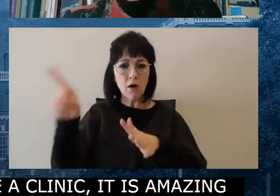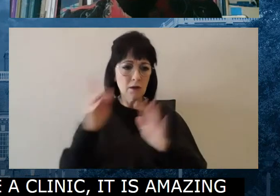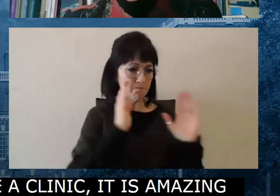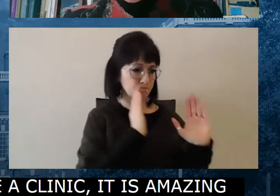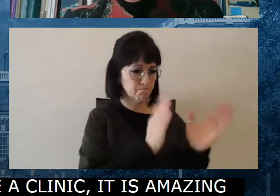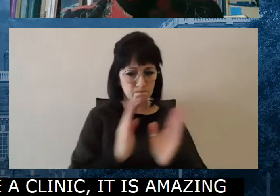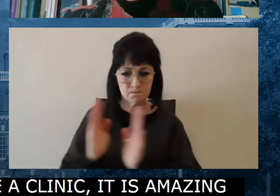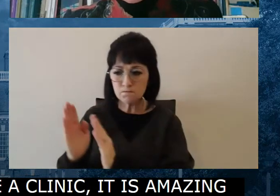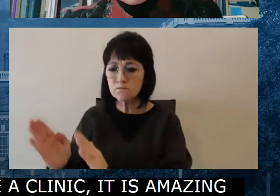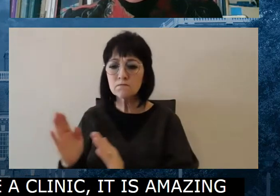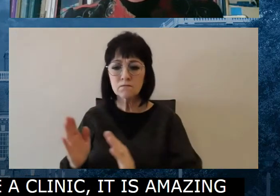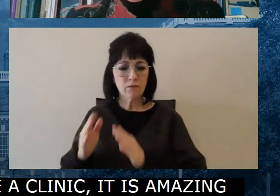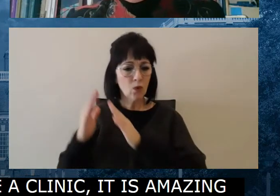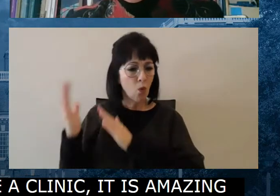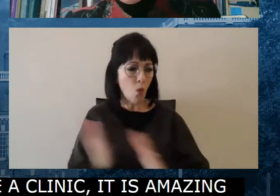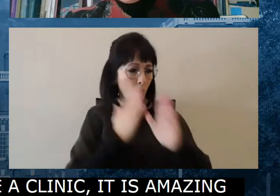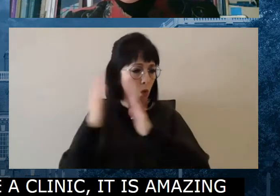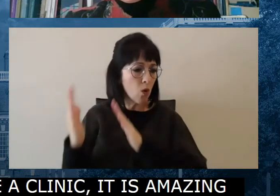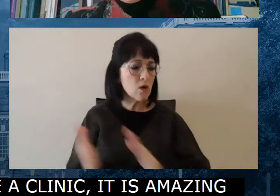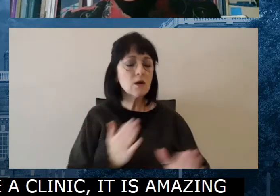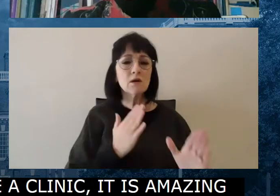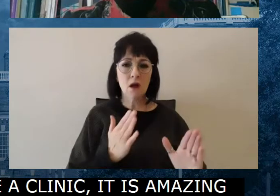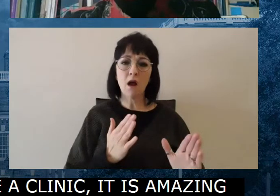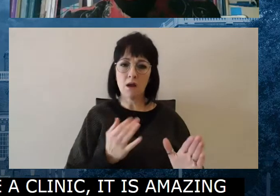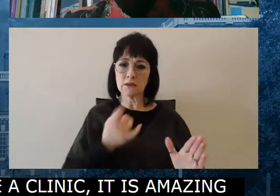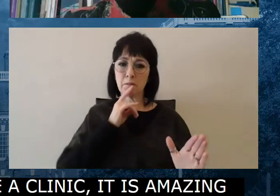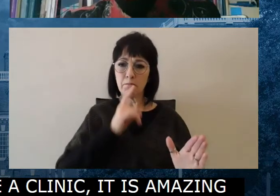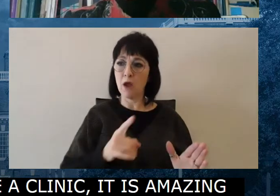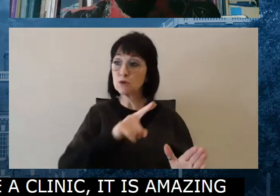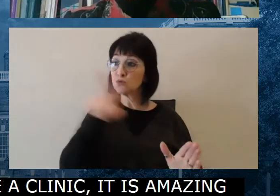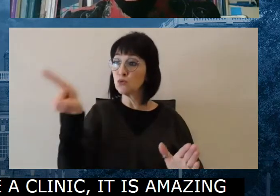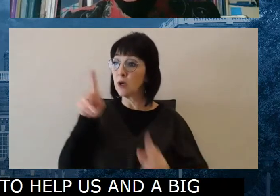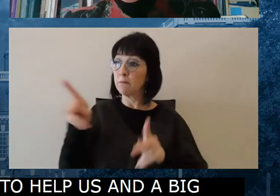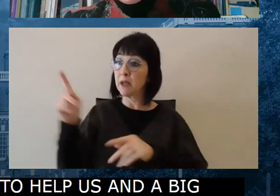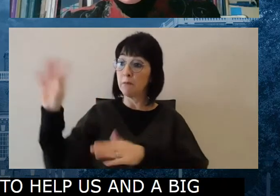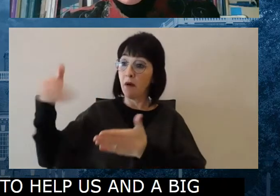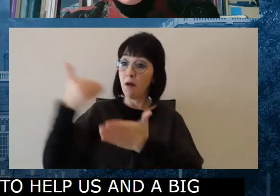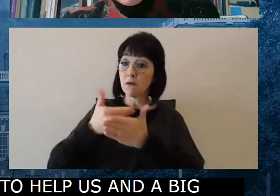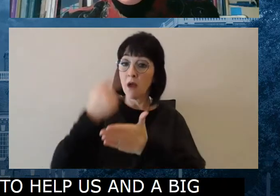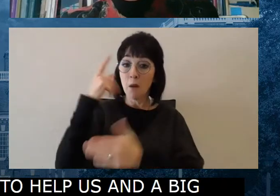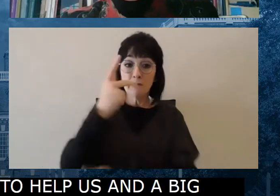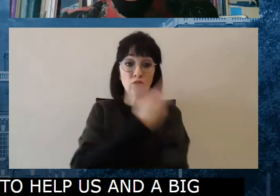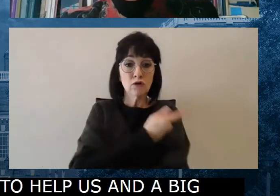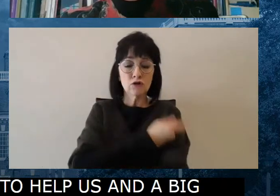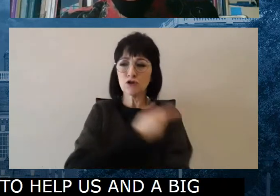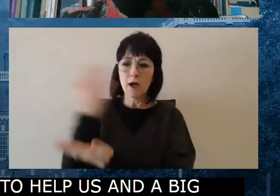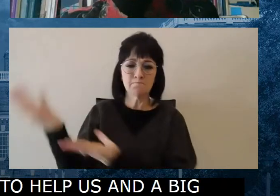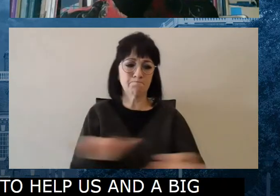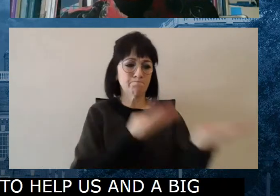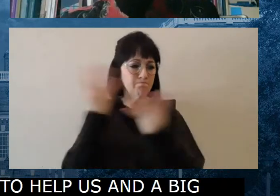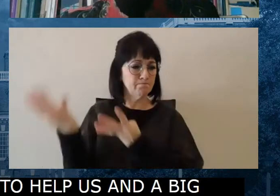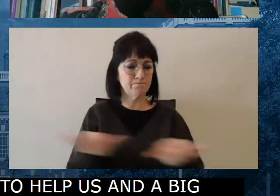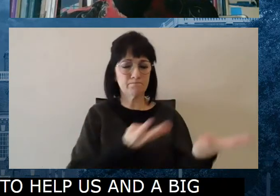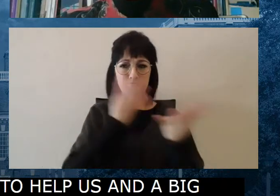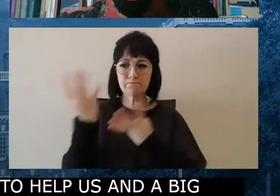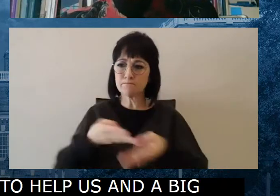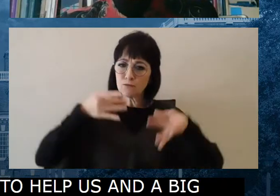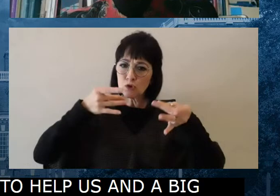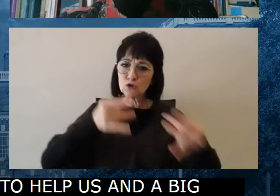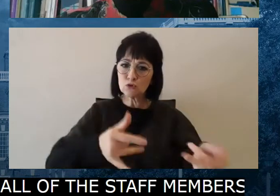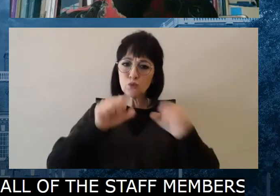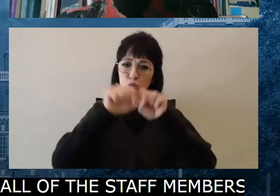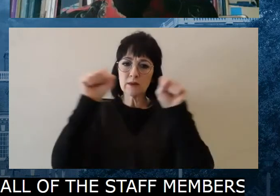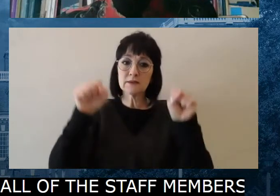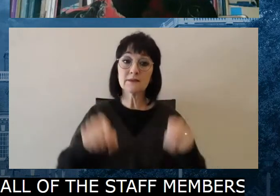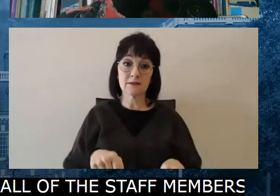vaccine. So a big thank you to the host facilities and all of the staff members who have pitched in to help us. And also,